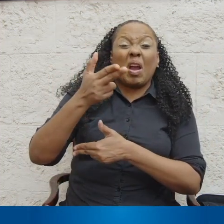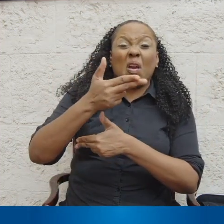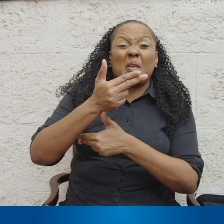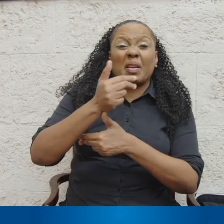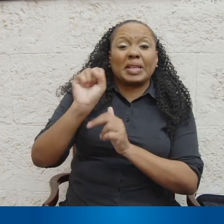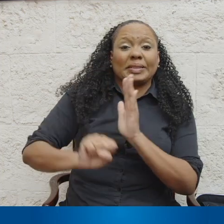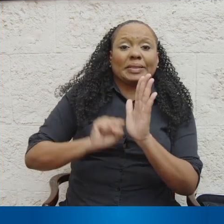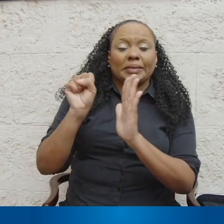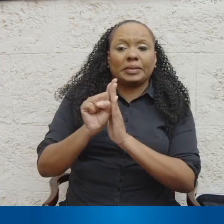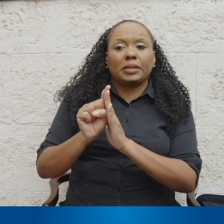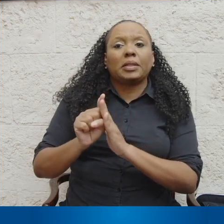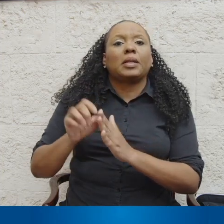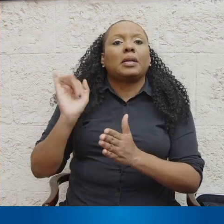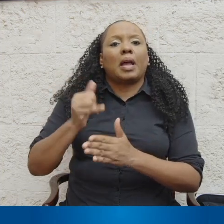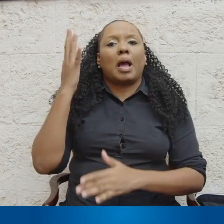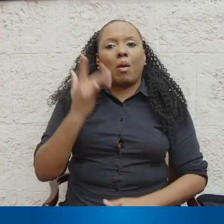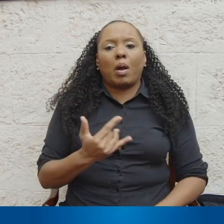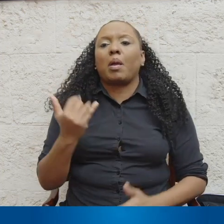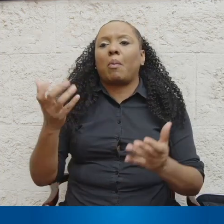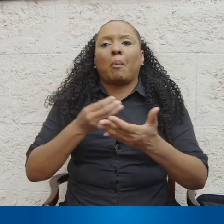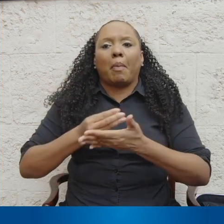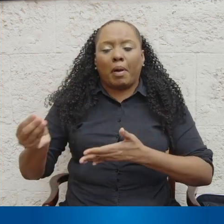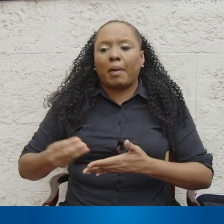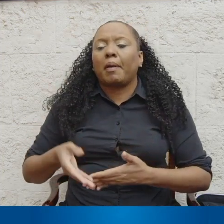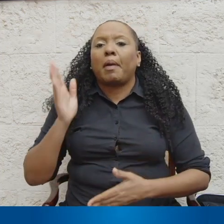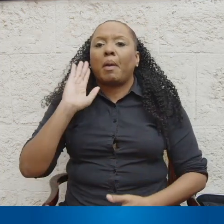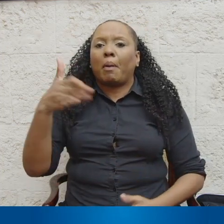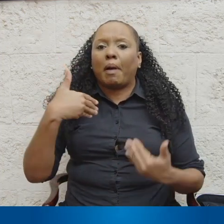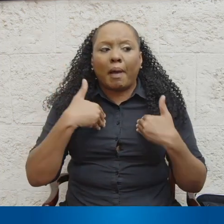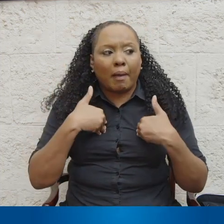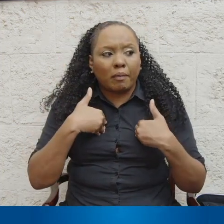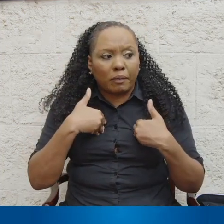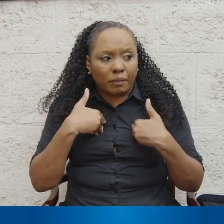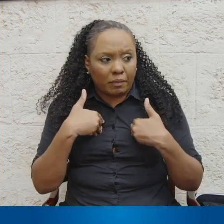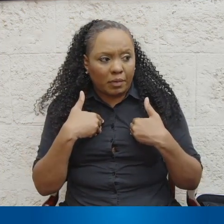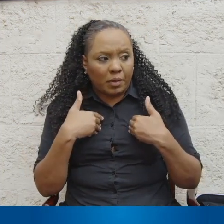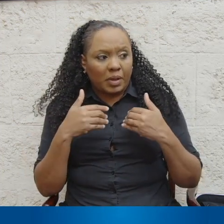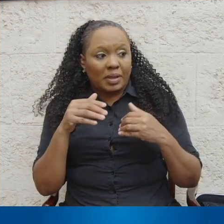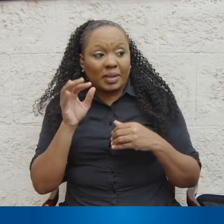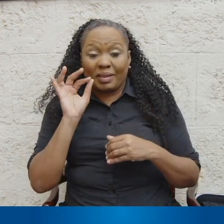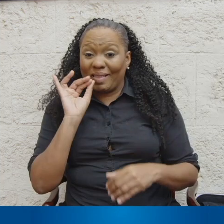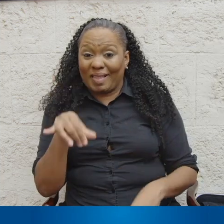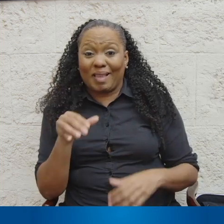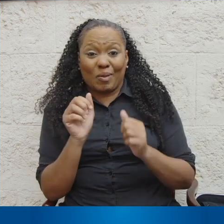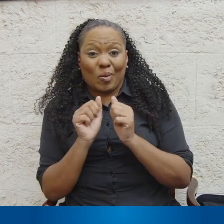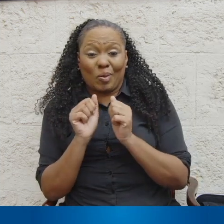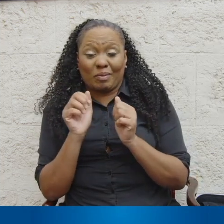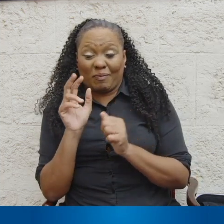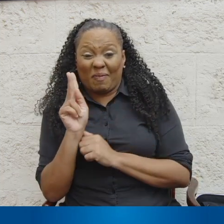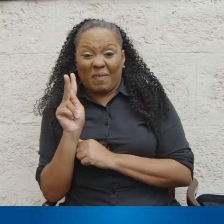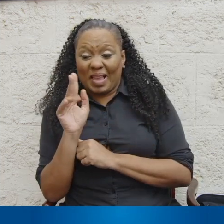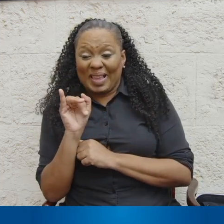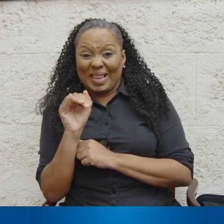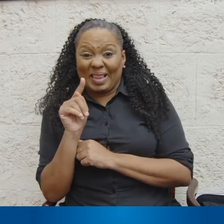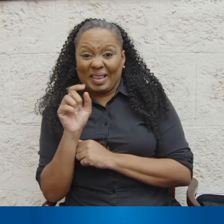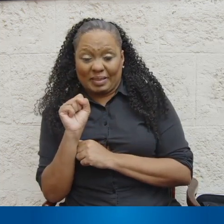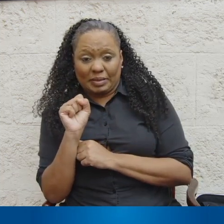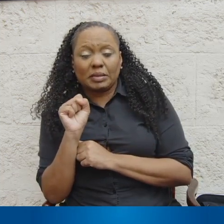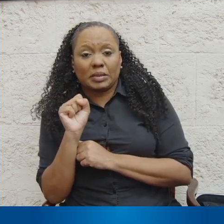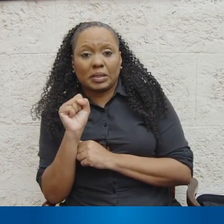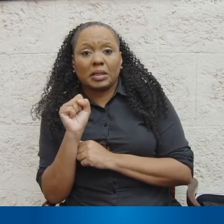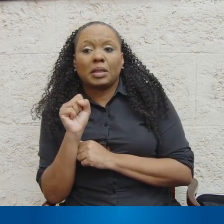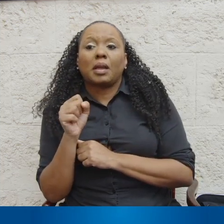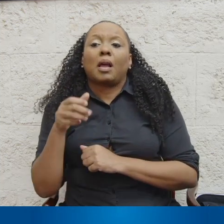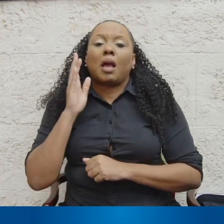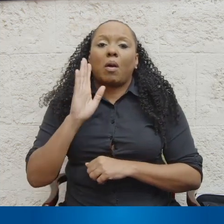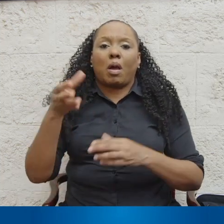as possible. People will be distributed these hurricane straps with kits. So it'll be these plus screws, and we're encouraging people. We'll be doing a public